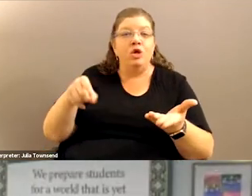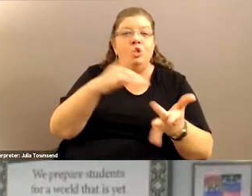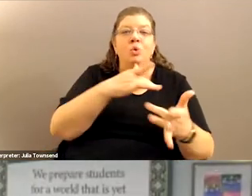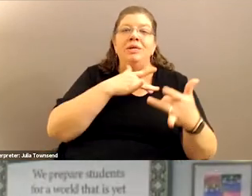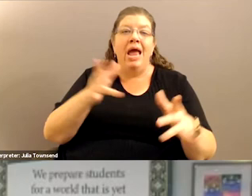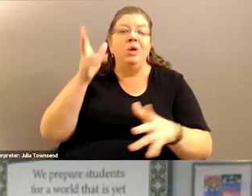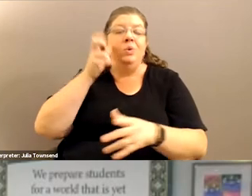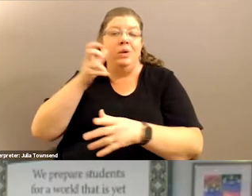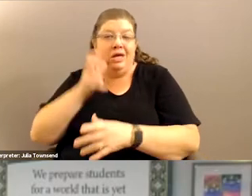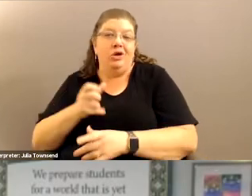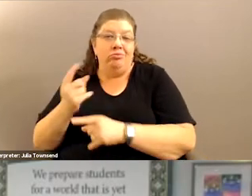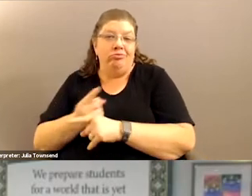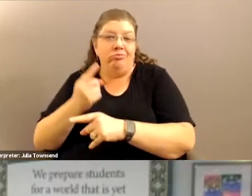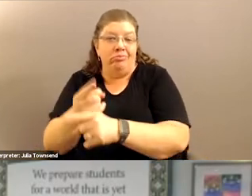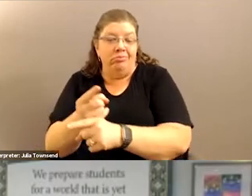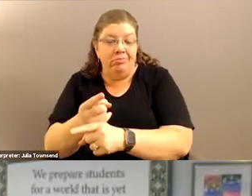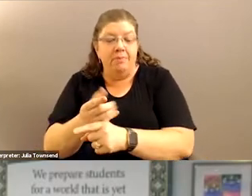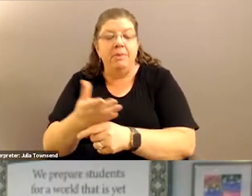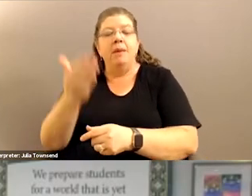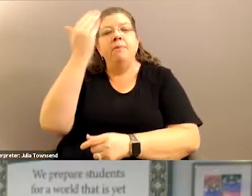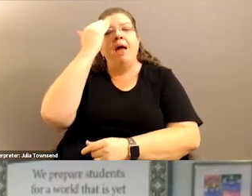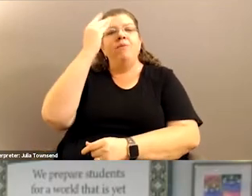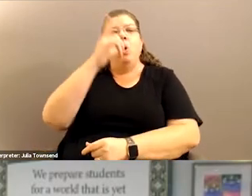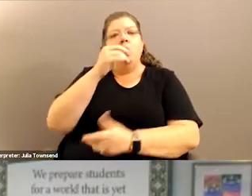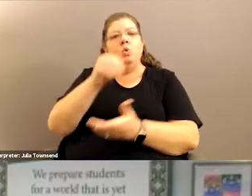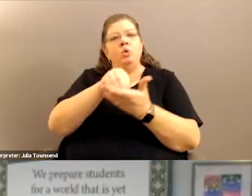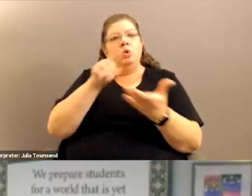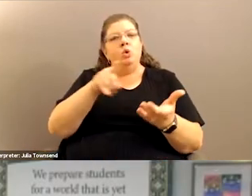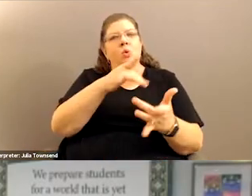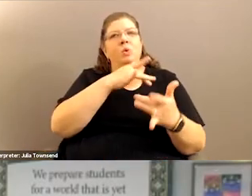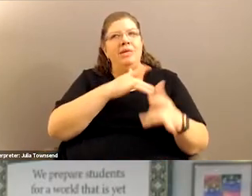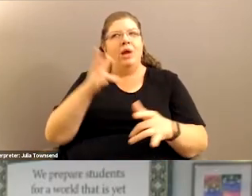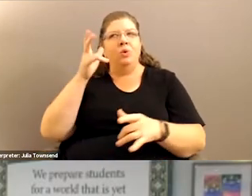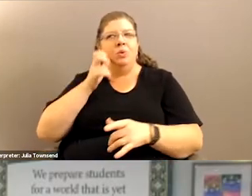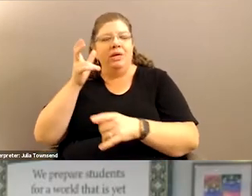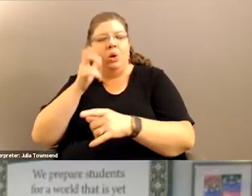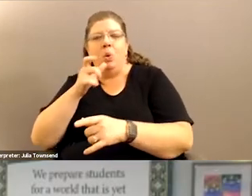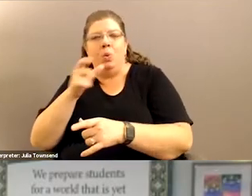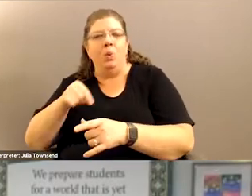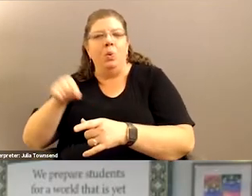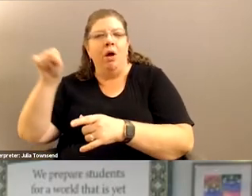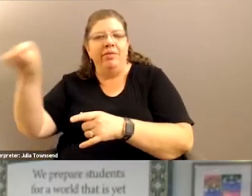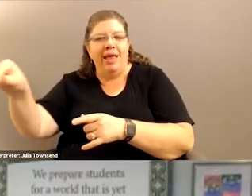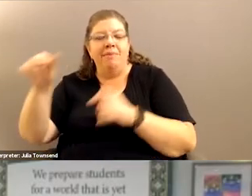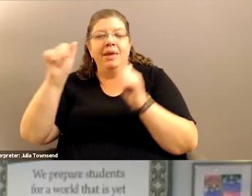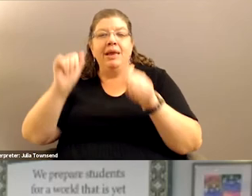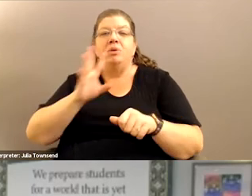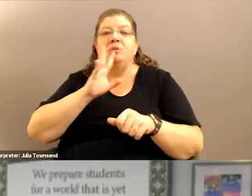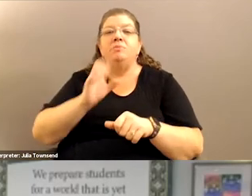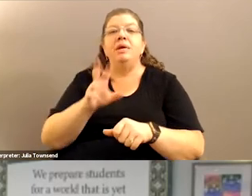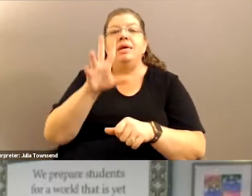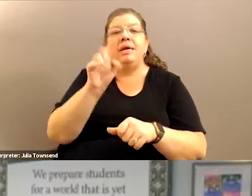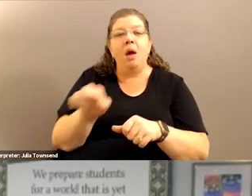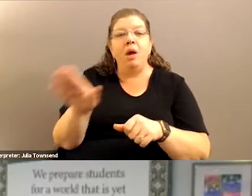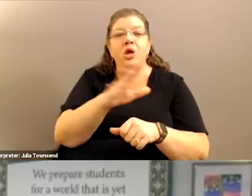from i ask you to be mindful of who the students you typically hear from are because being able to speak out about your experiences and